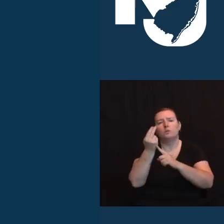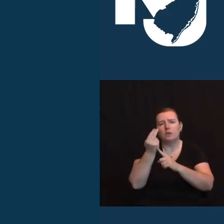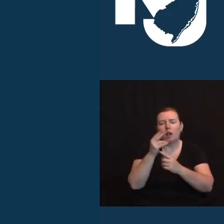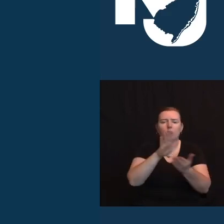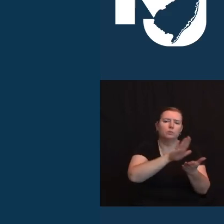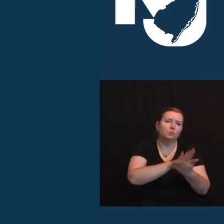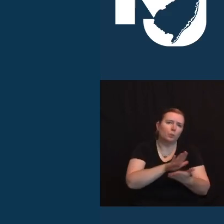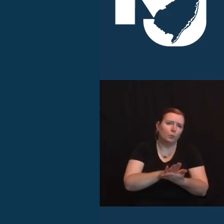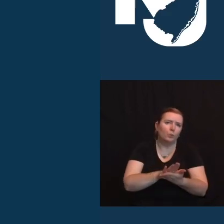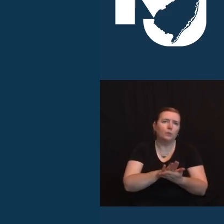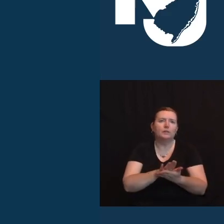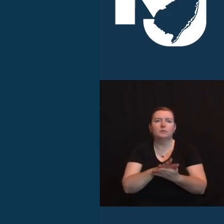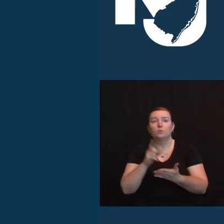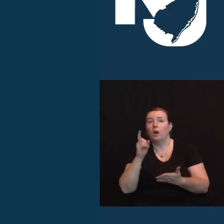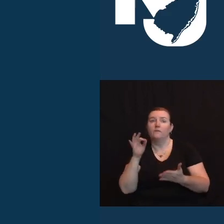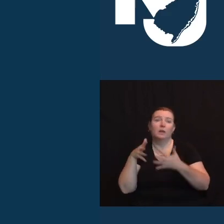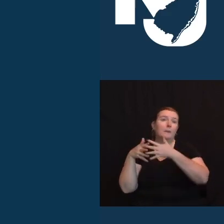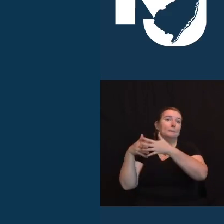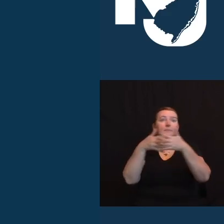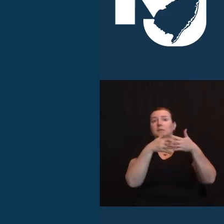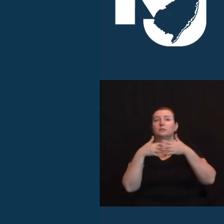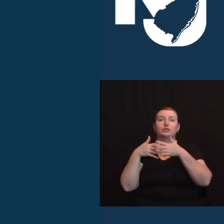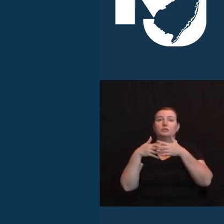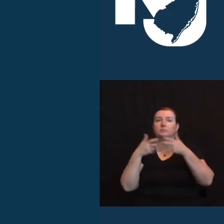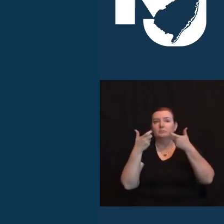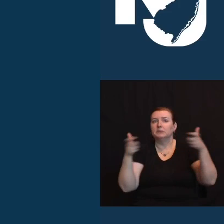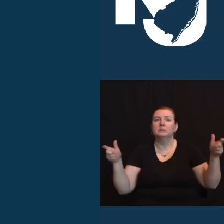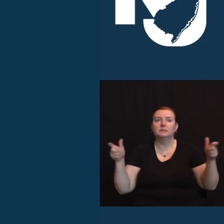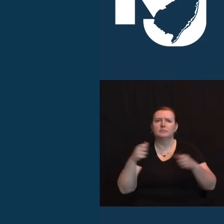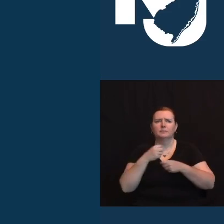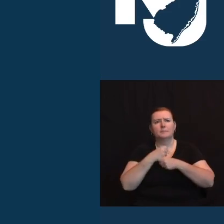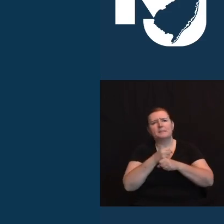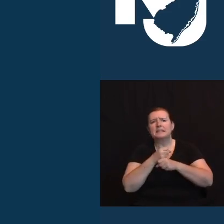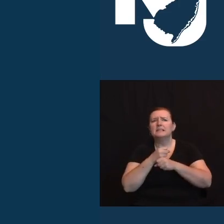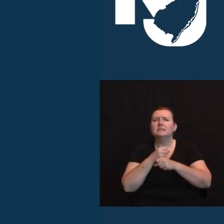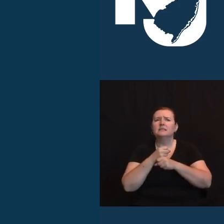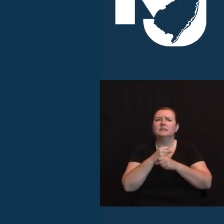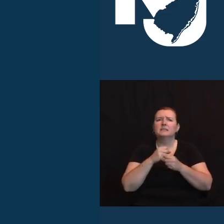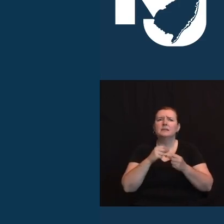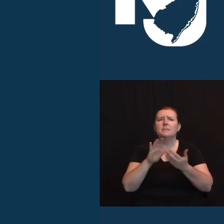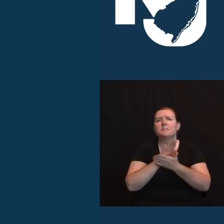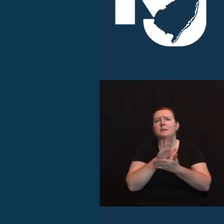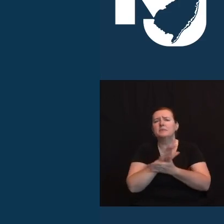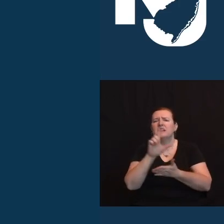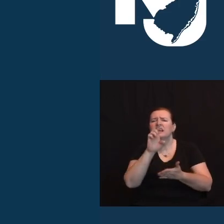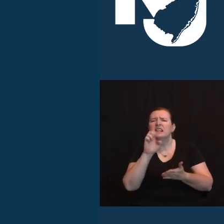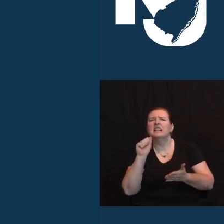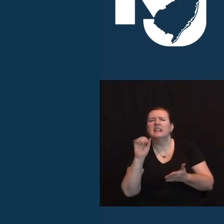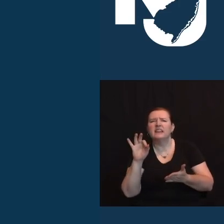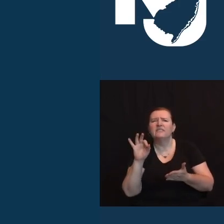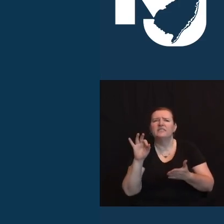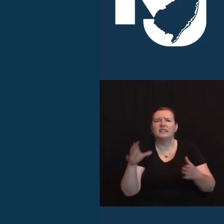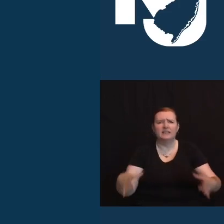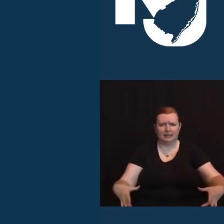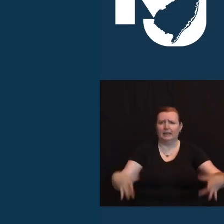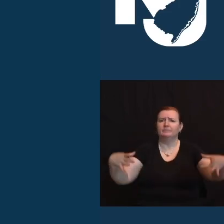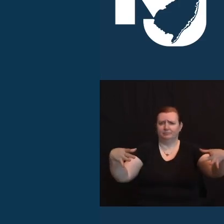largest suppliers of paper, lawn, and leaf bags to governments and municipalities. Pabco was founded